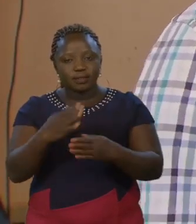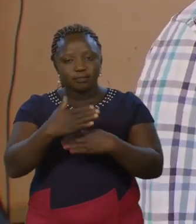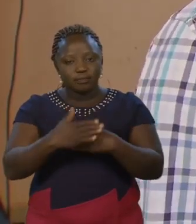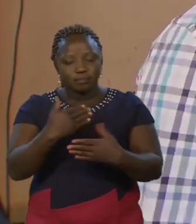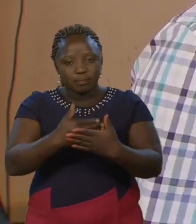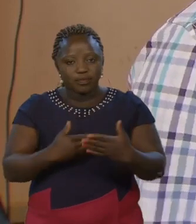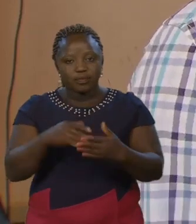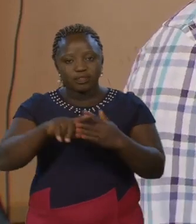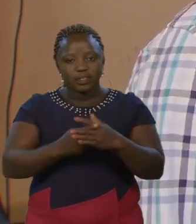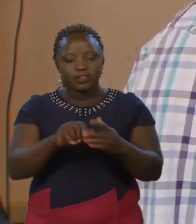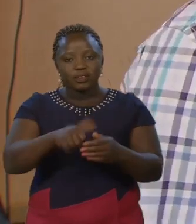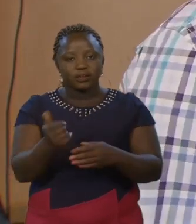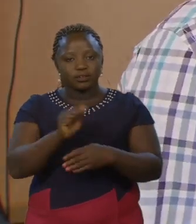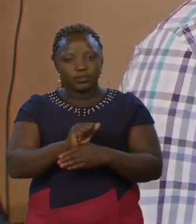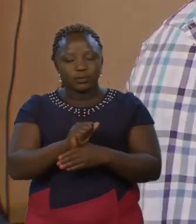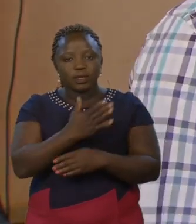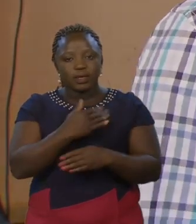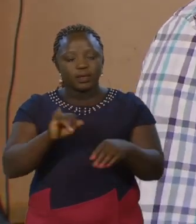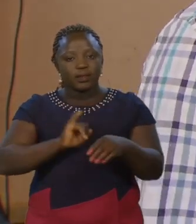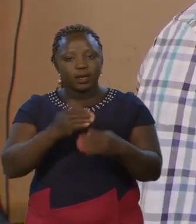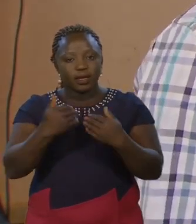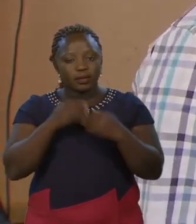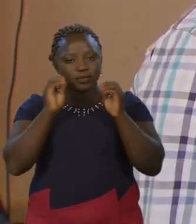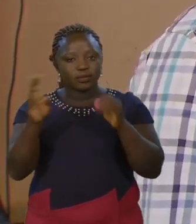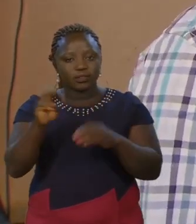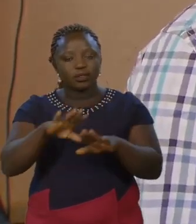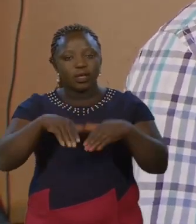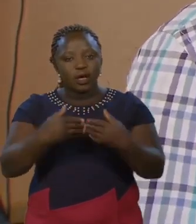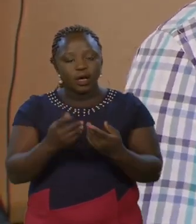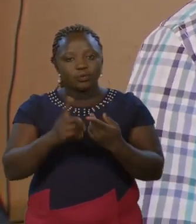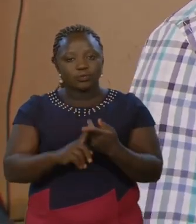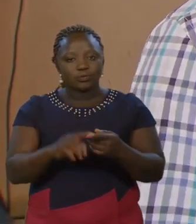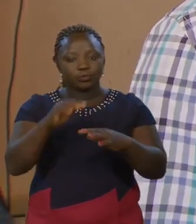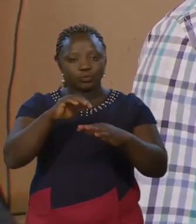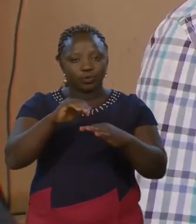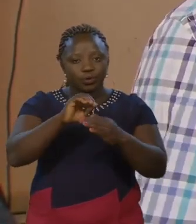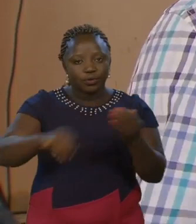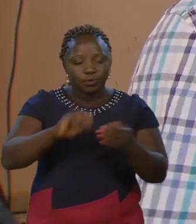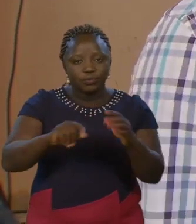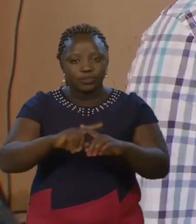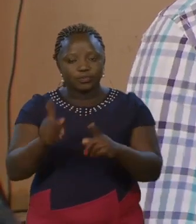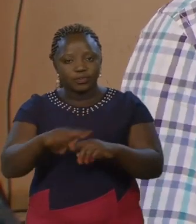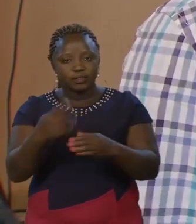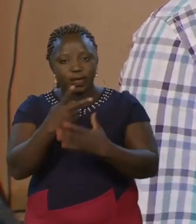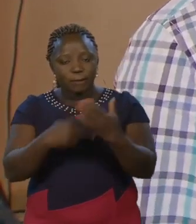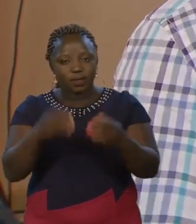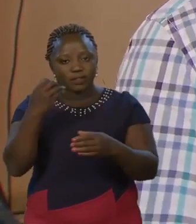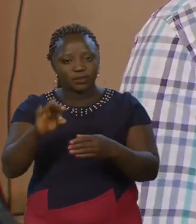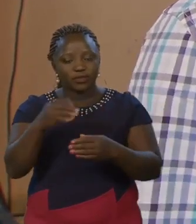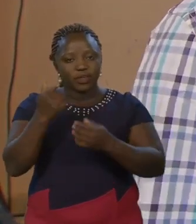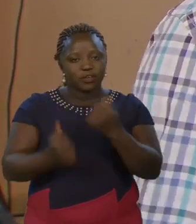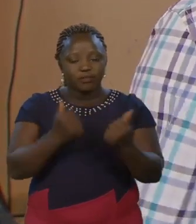job. And actually I've taught them how to dismantle and tackle different problems of vehicles and